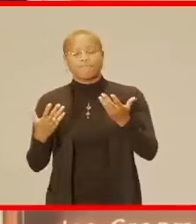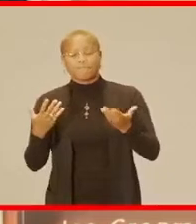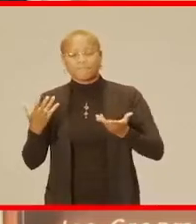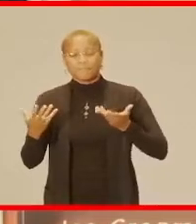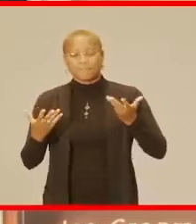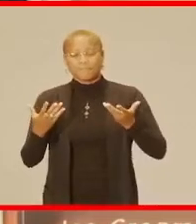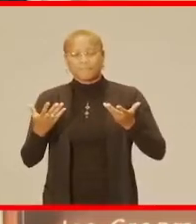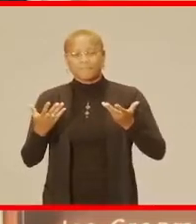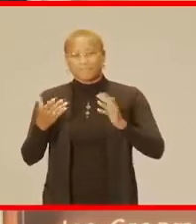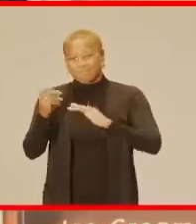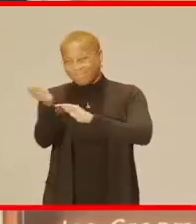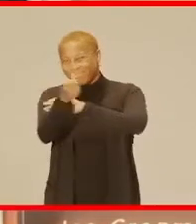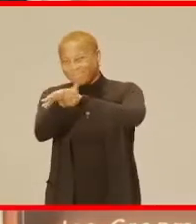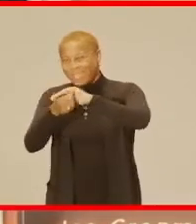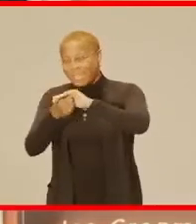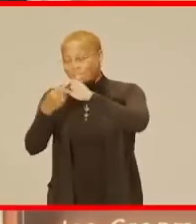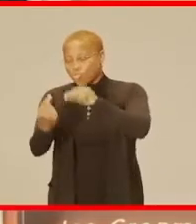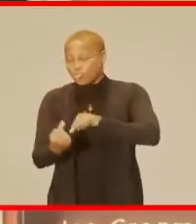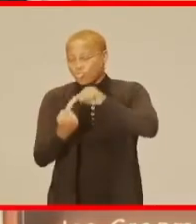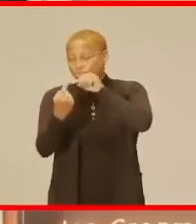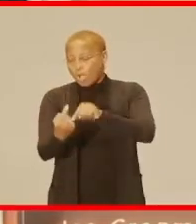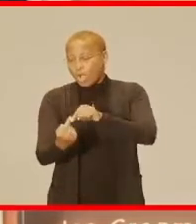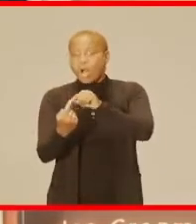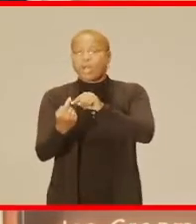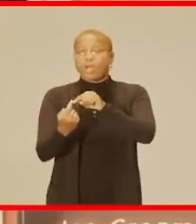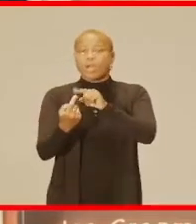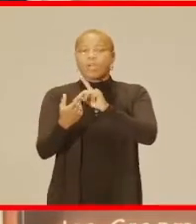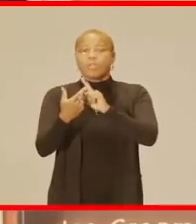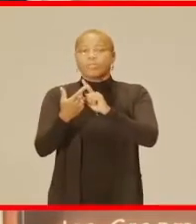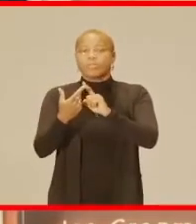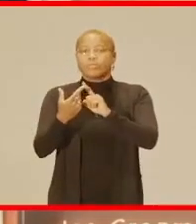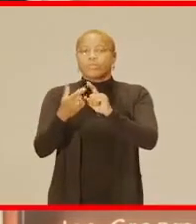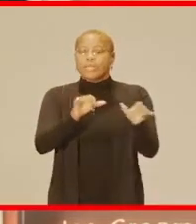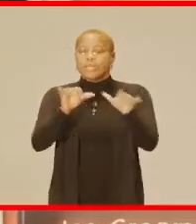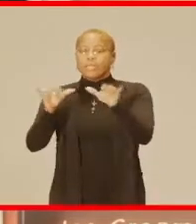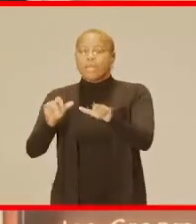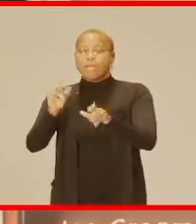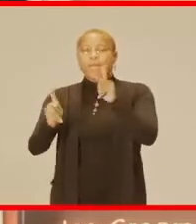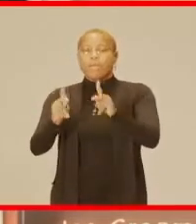the hidden struggles that individuals with disabilities may go through.